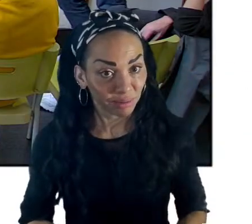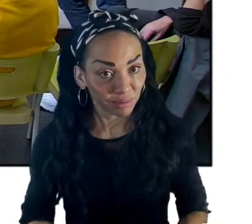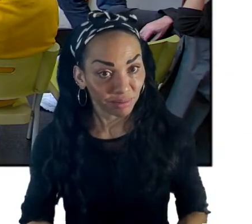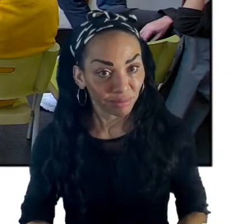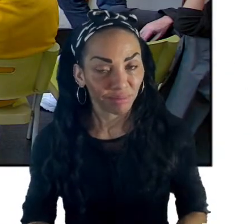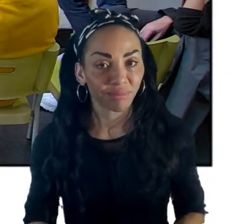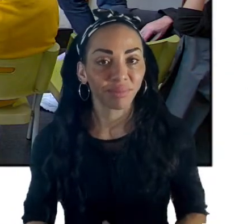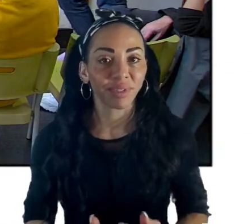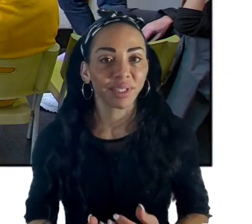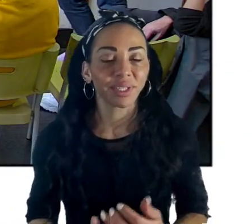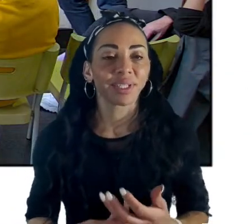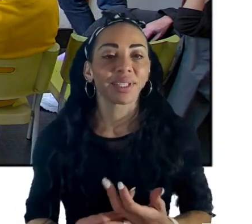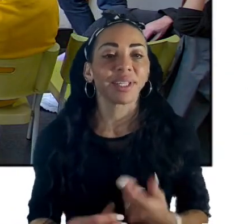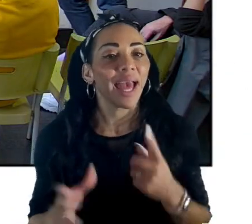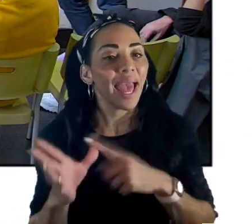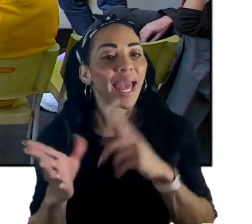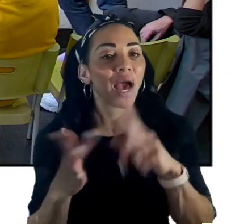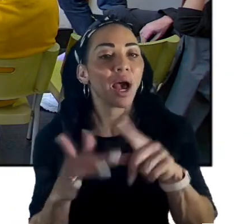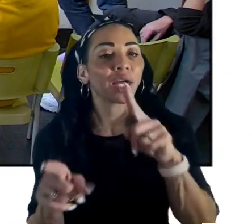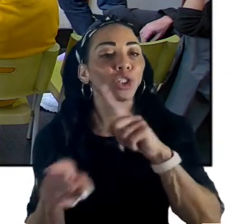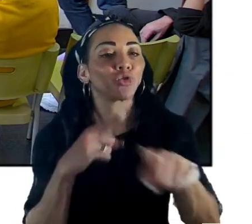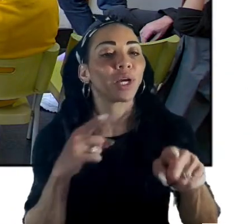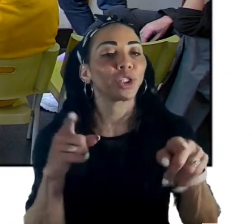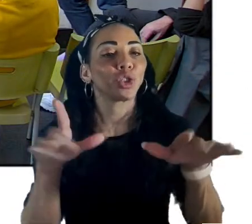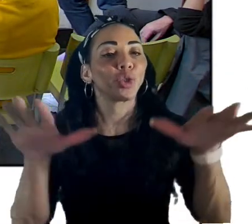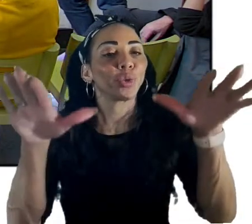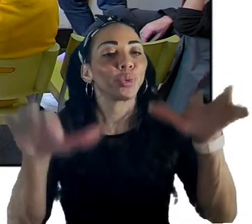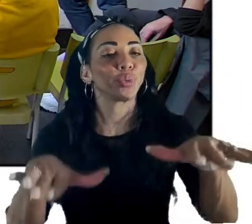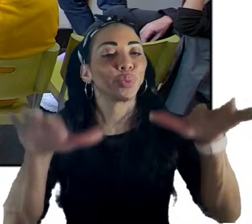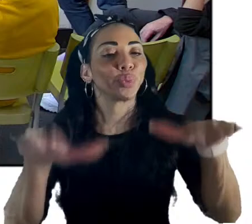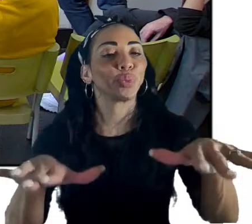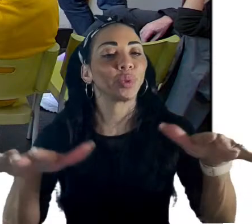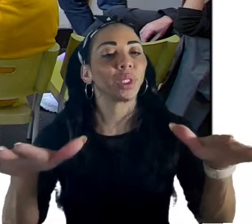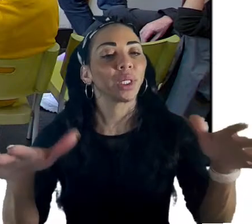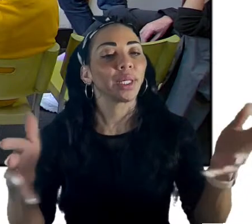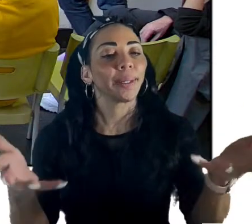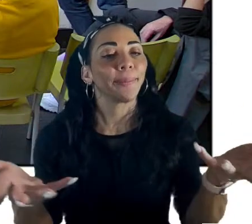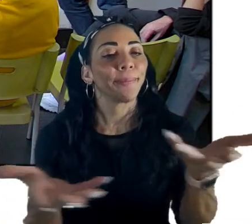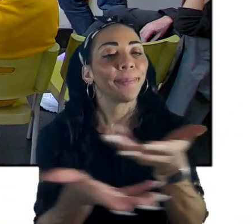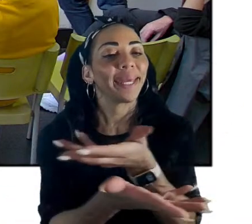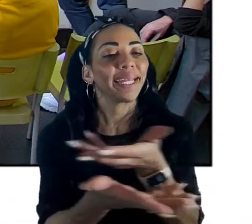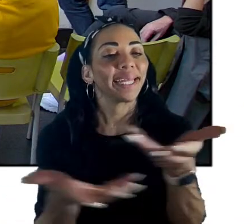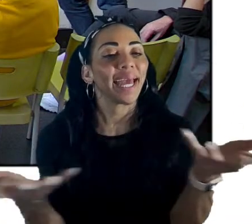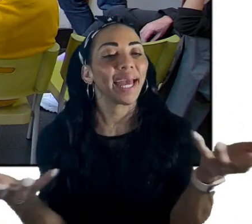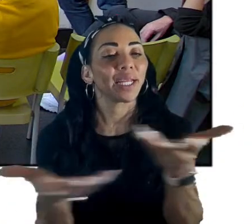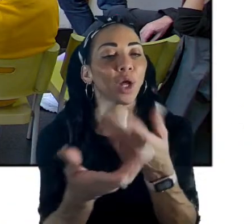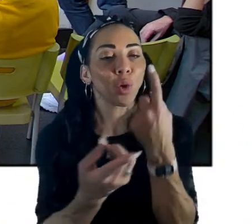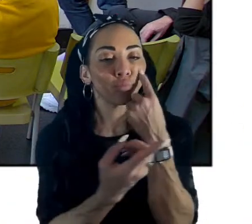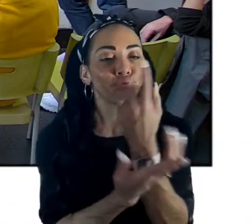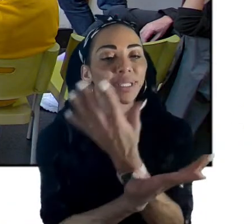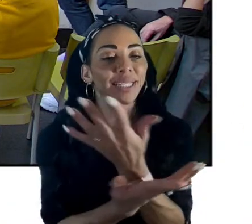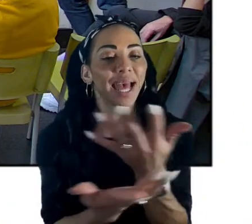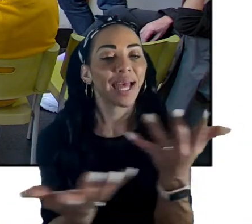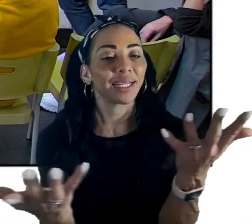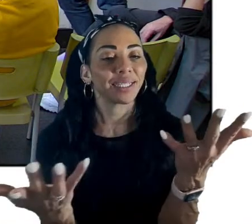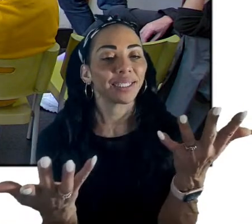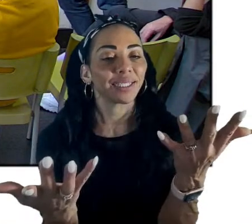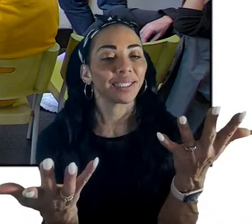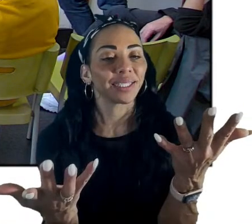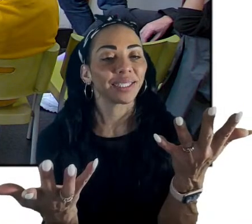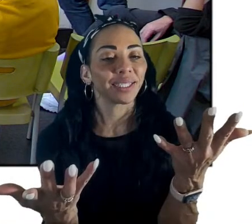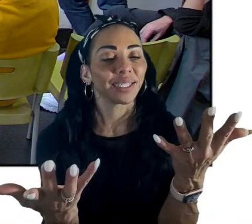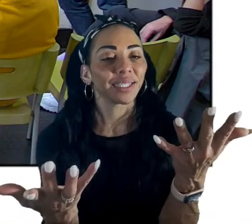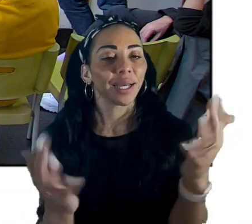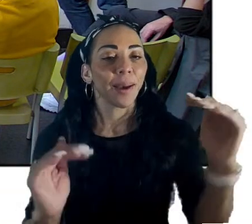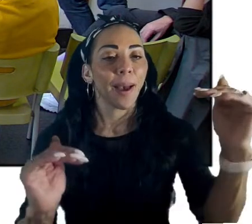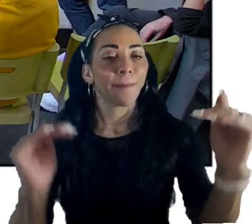mediates things, tries to make things present two sides of the same